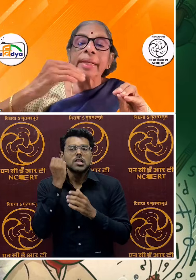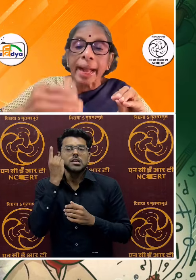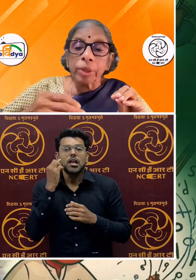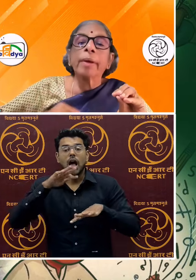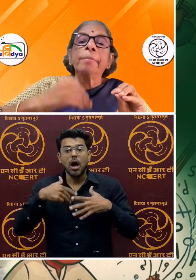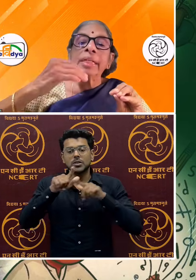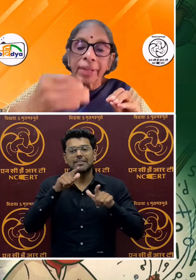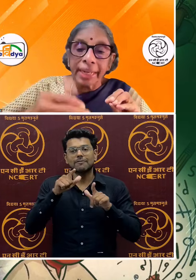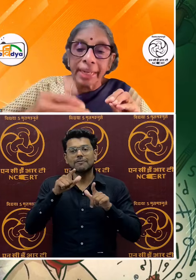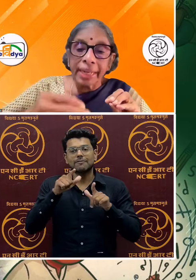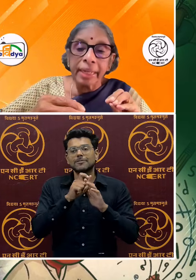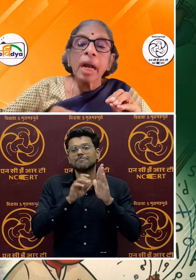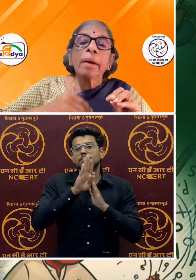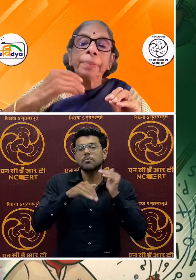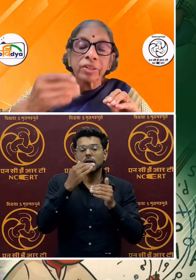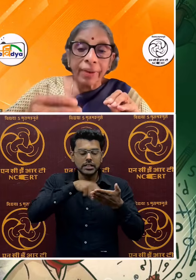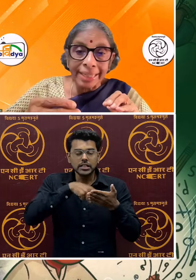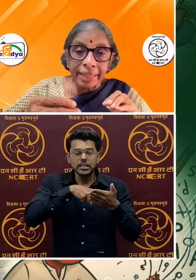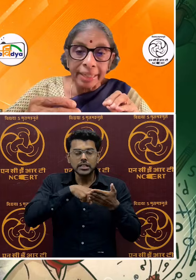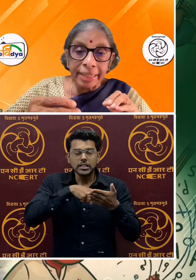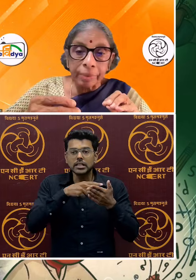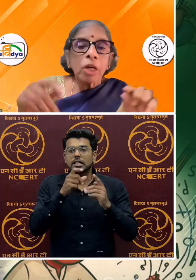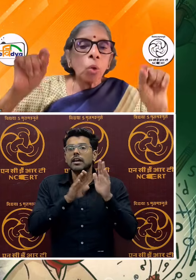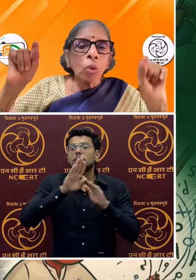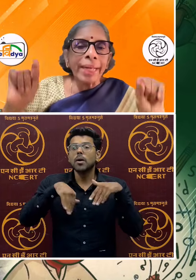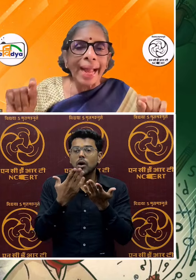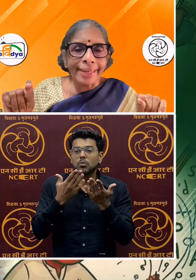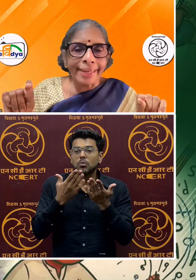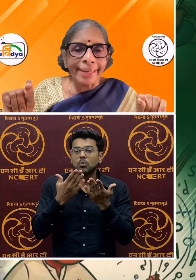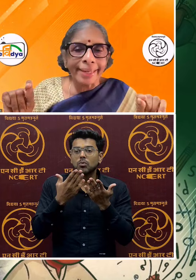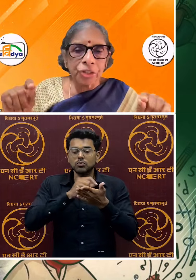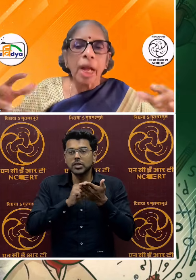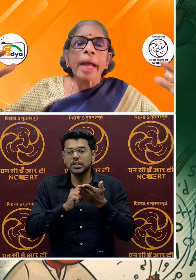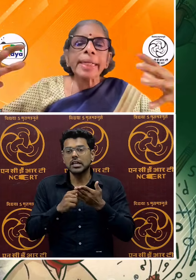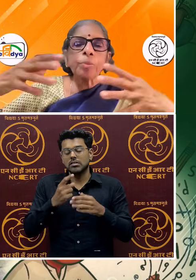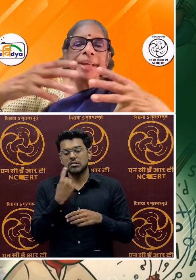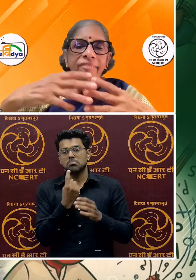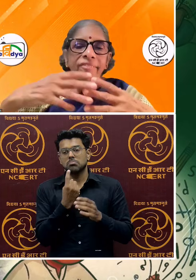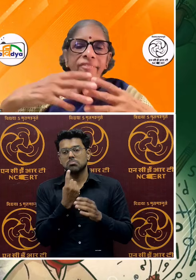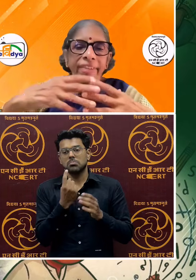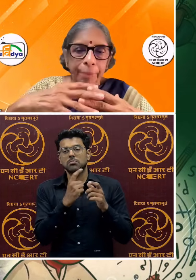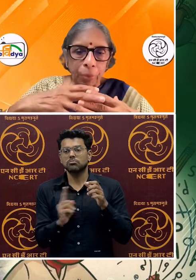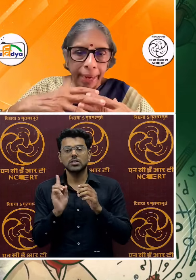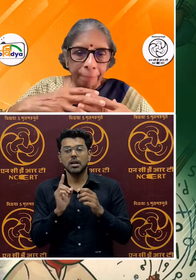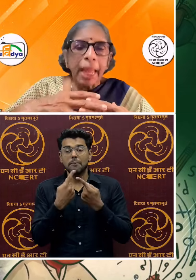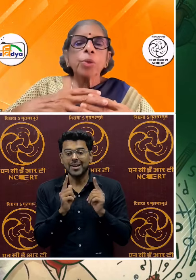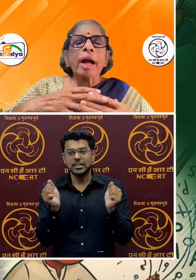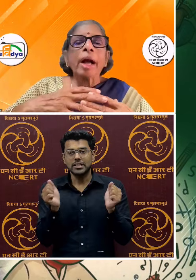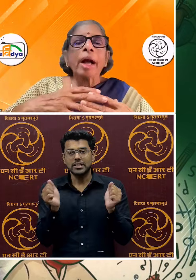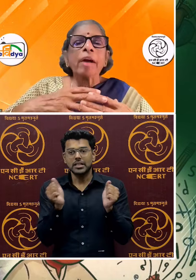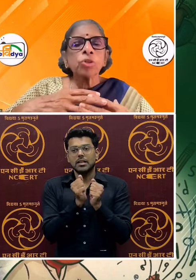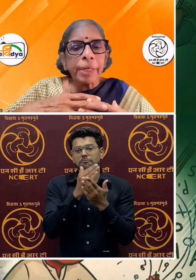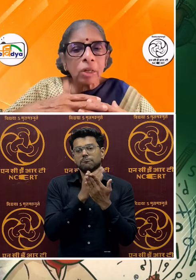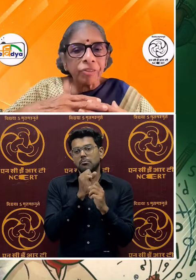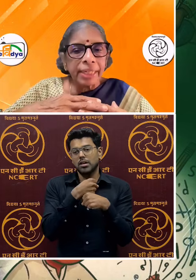build language, build reading, build writing. Don't go in isolation. It has to be a vetted program.